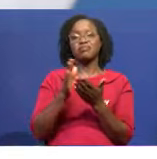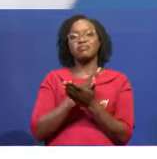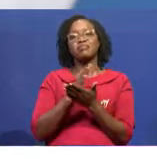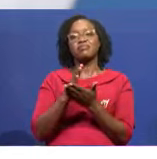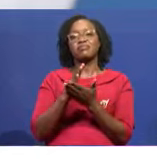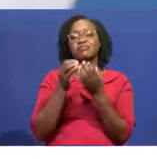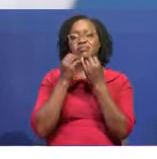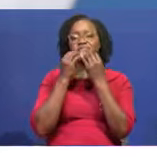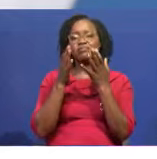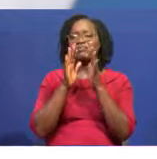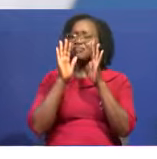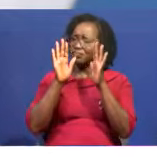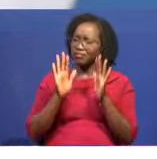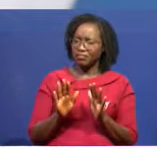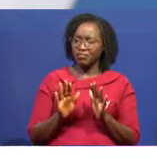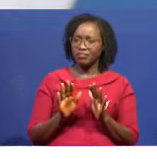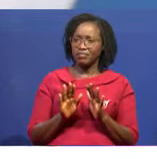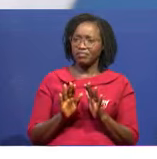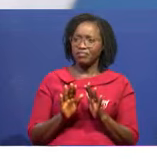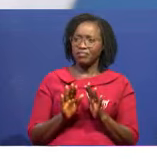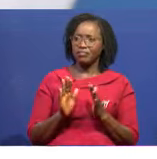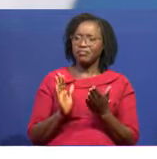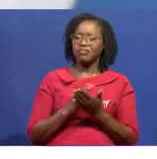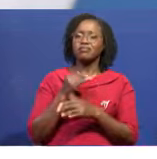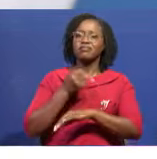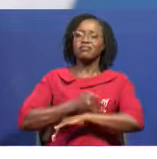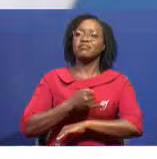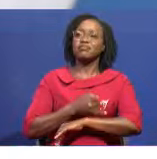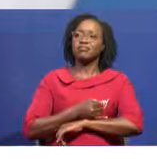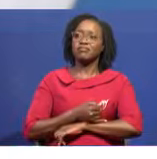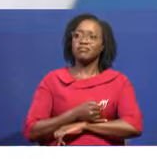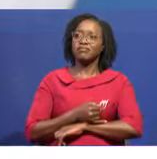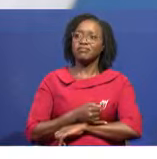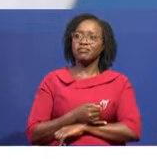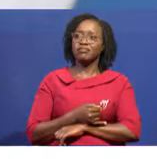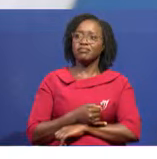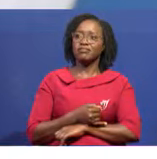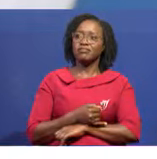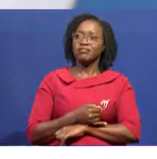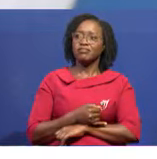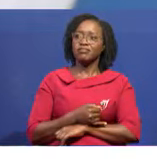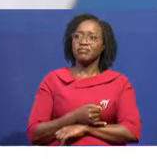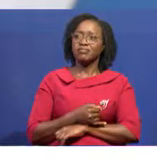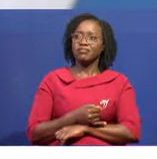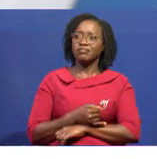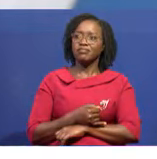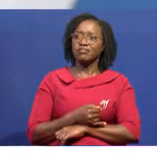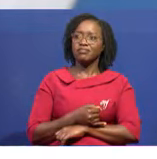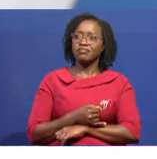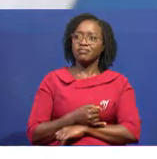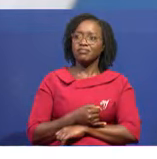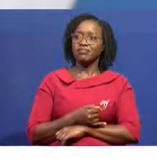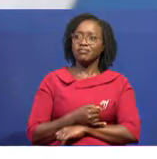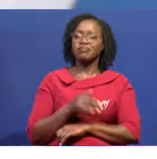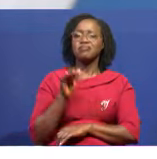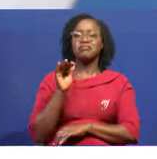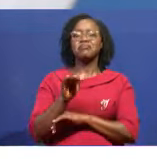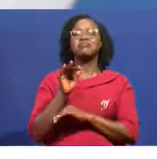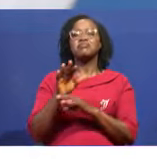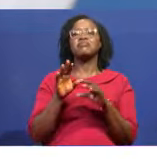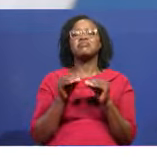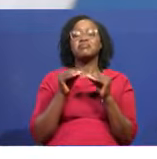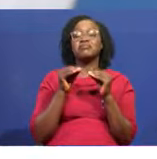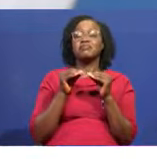information. It's unfortunate that some institutions that I do not wish to mention have received our requests